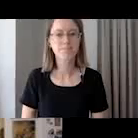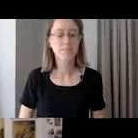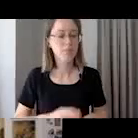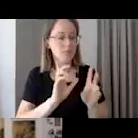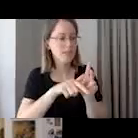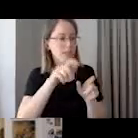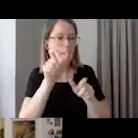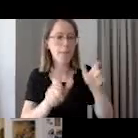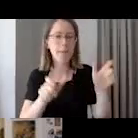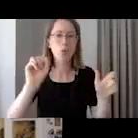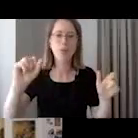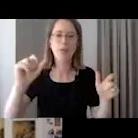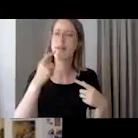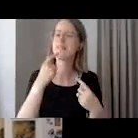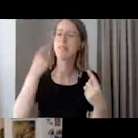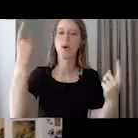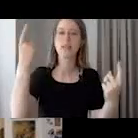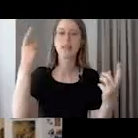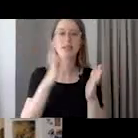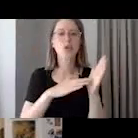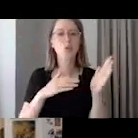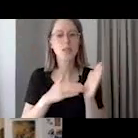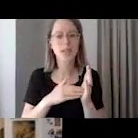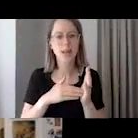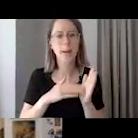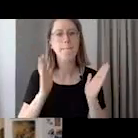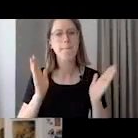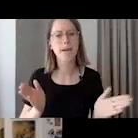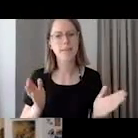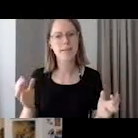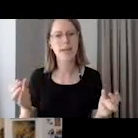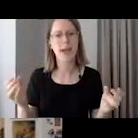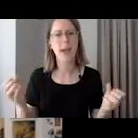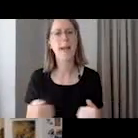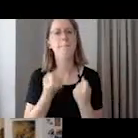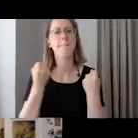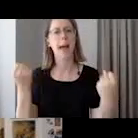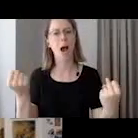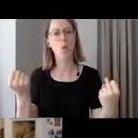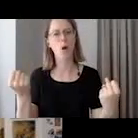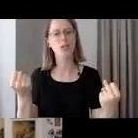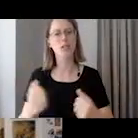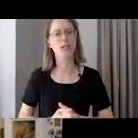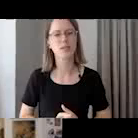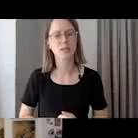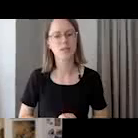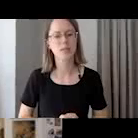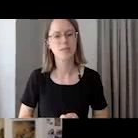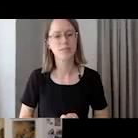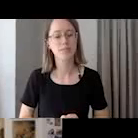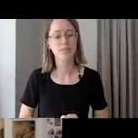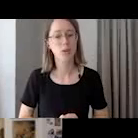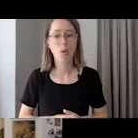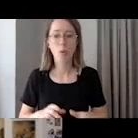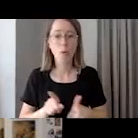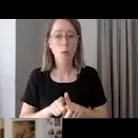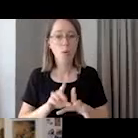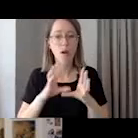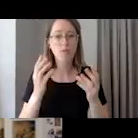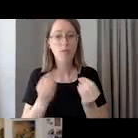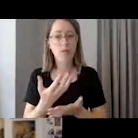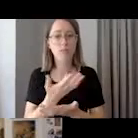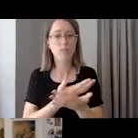people in New Zealand need to be empowered. And that I think everything we've been discussing